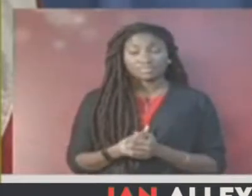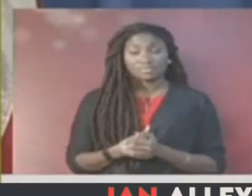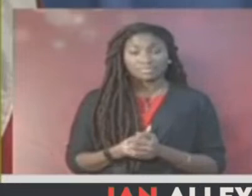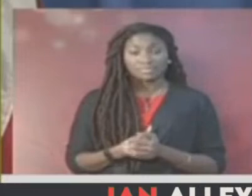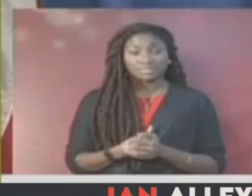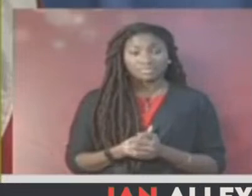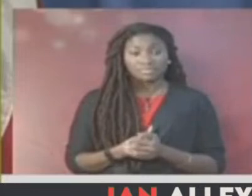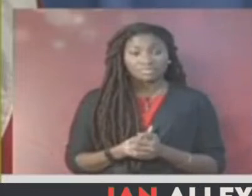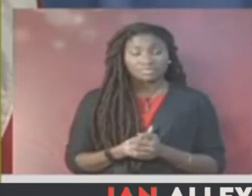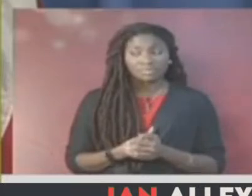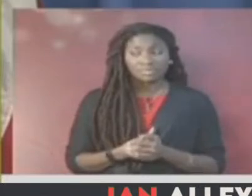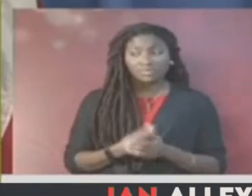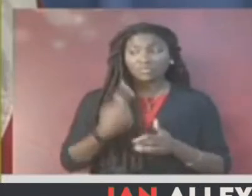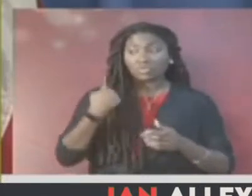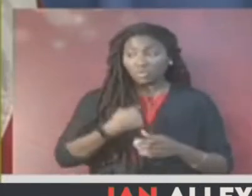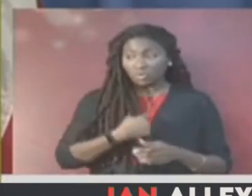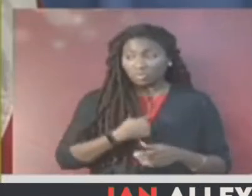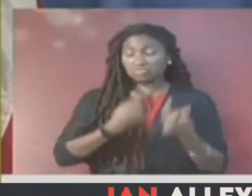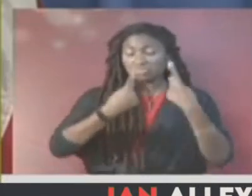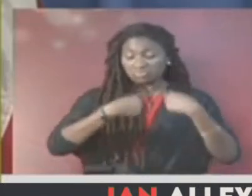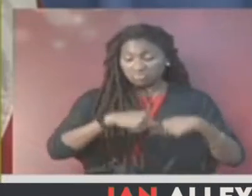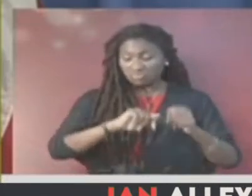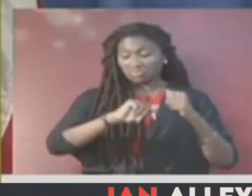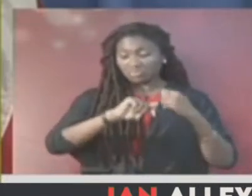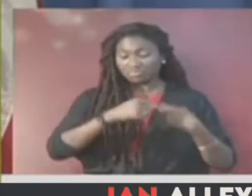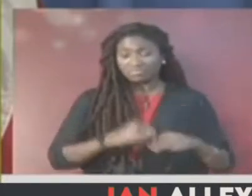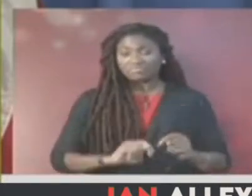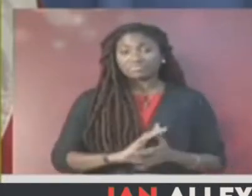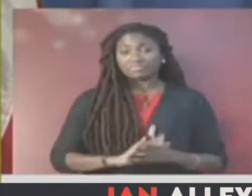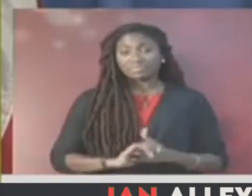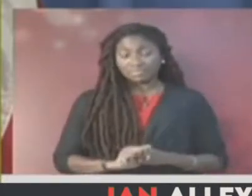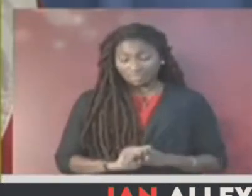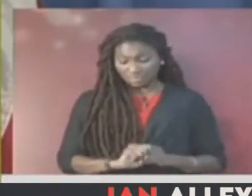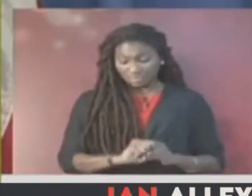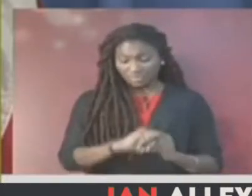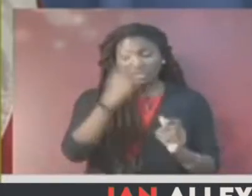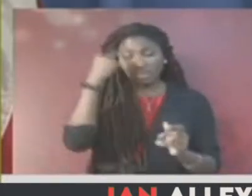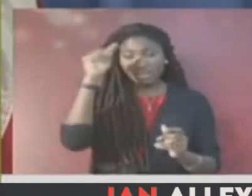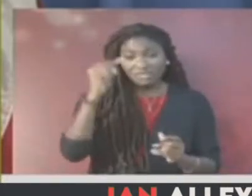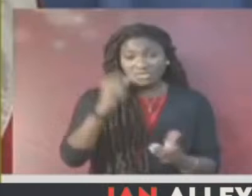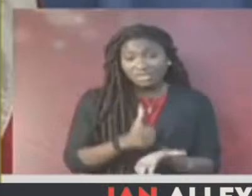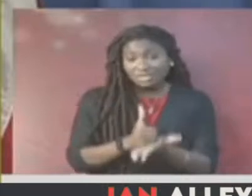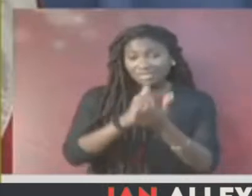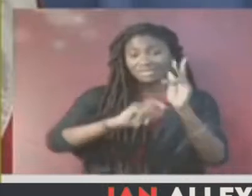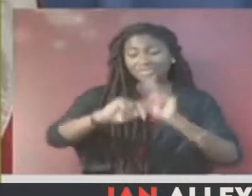with the systems that are economic and social,